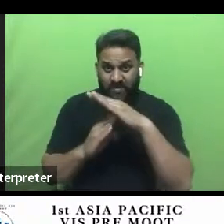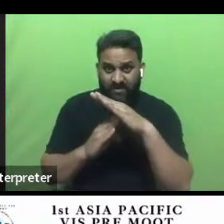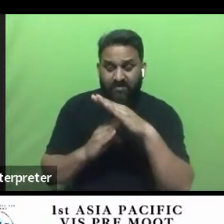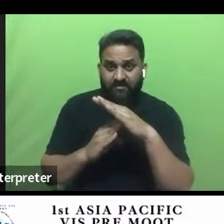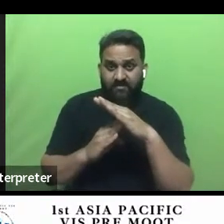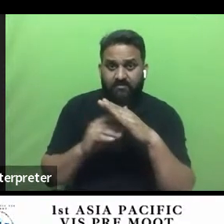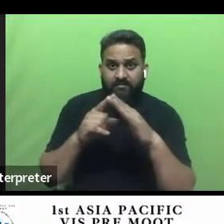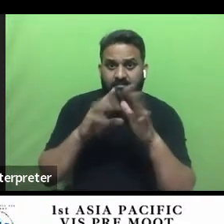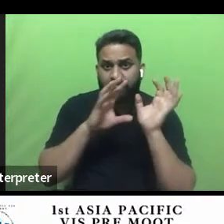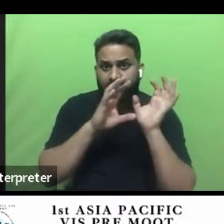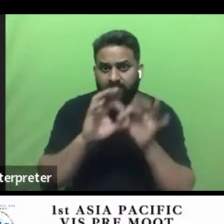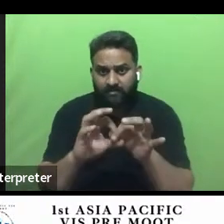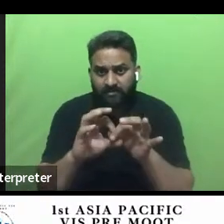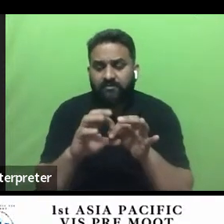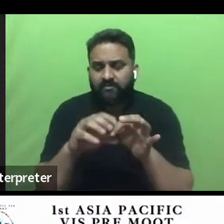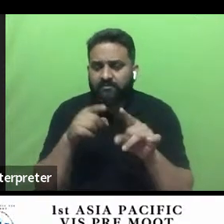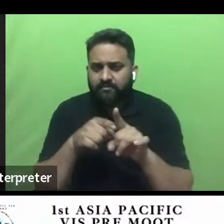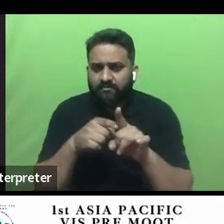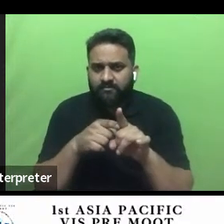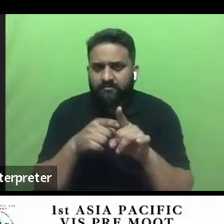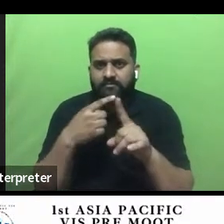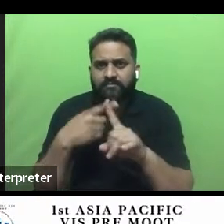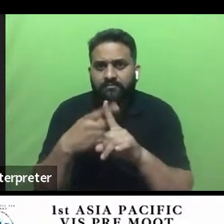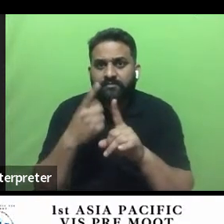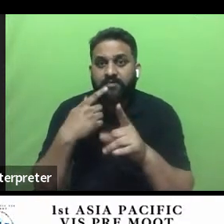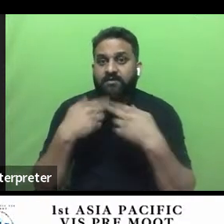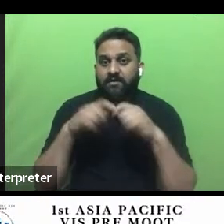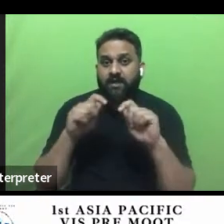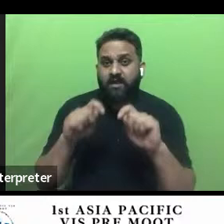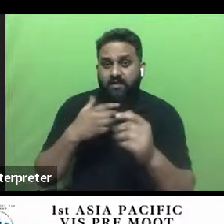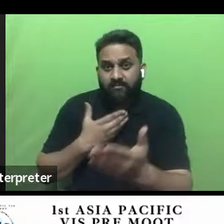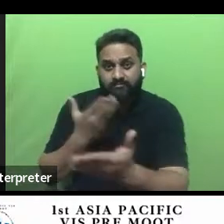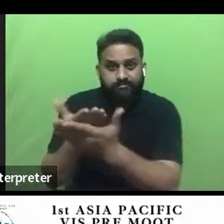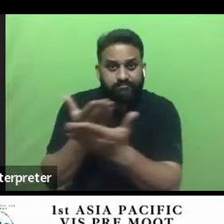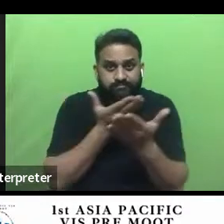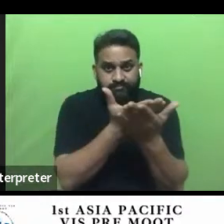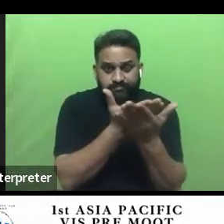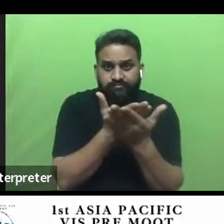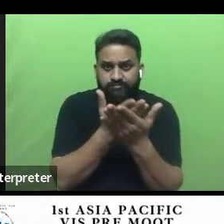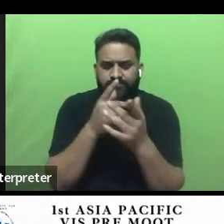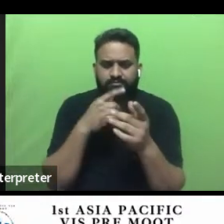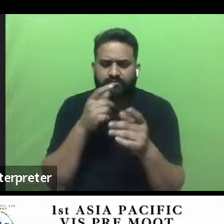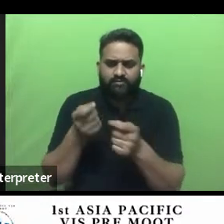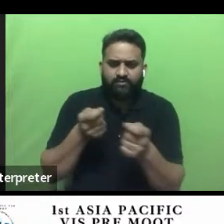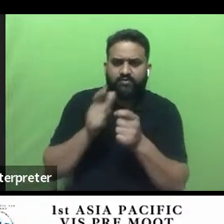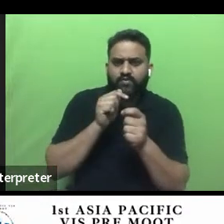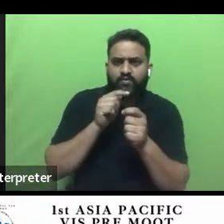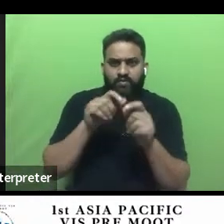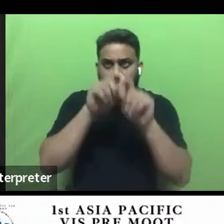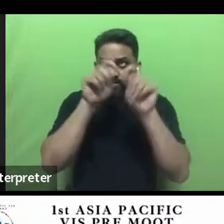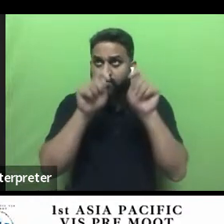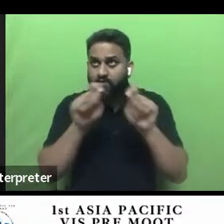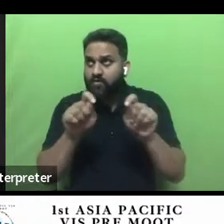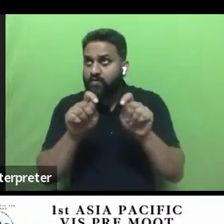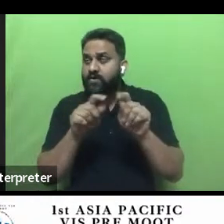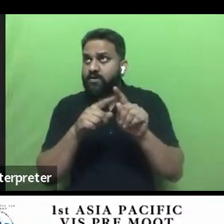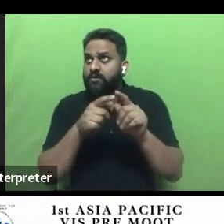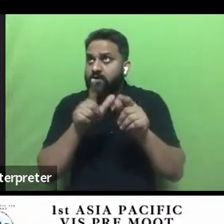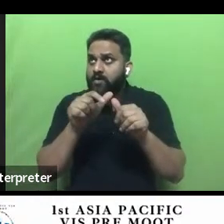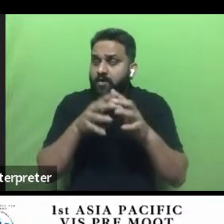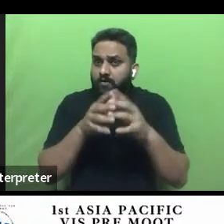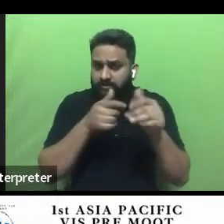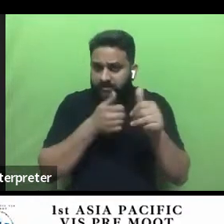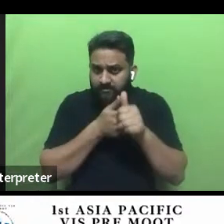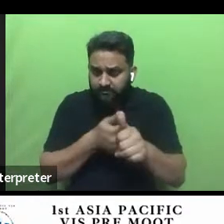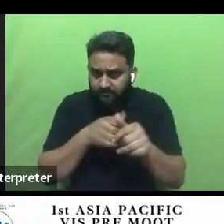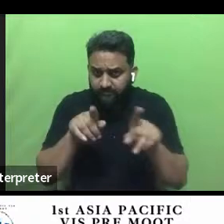of the contract, as well as the arbitration agreement, are governed by the same system of law. We base this on